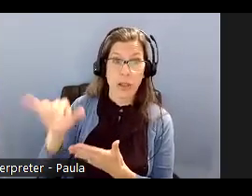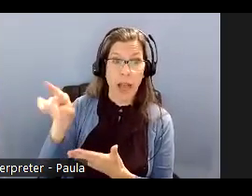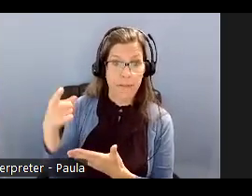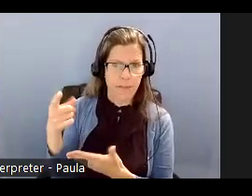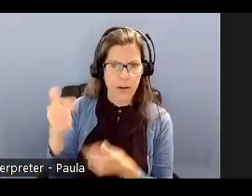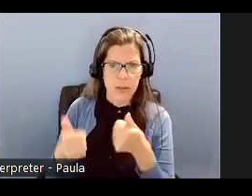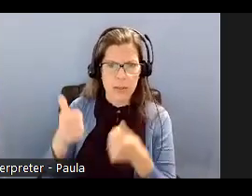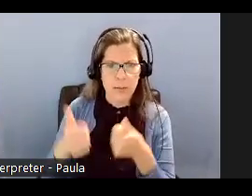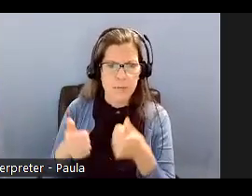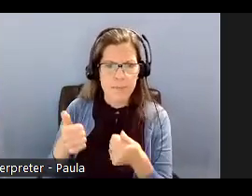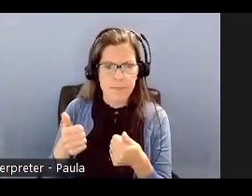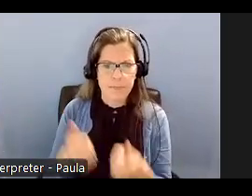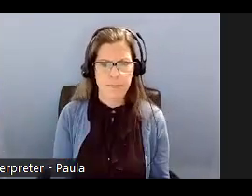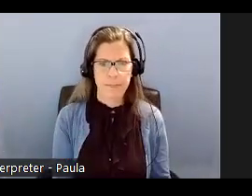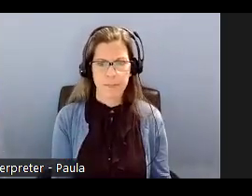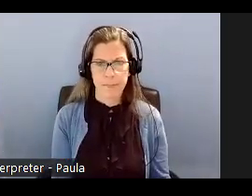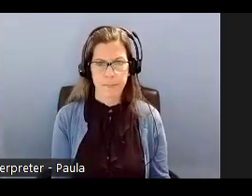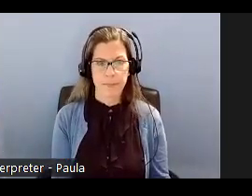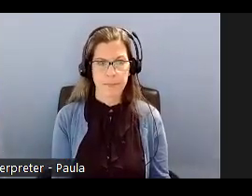1st?